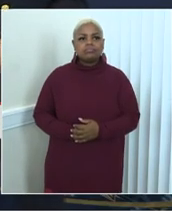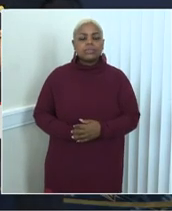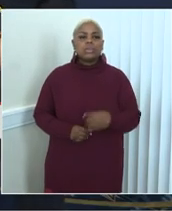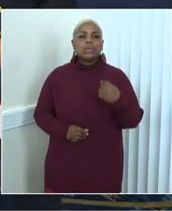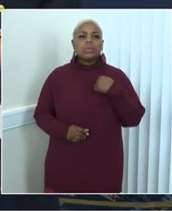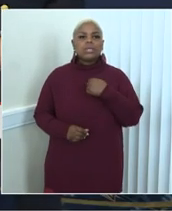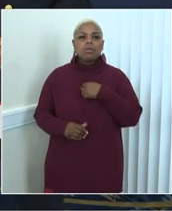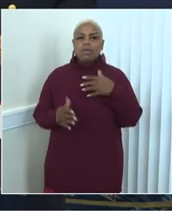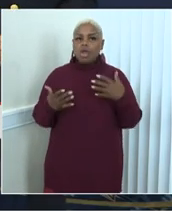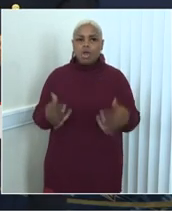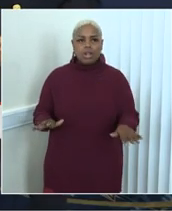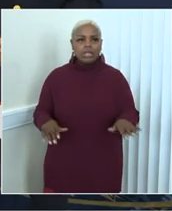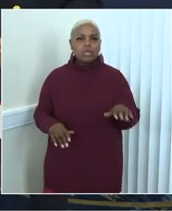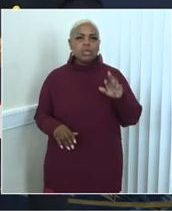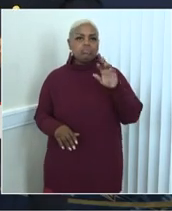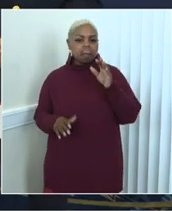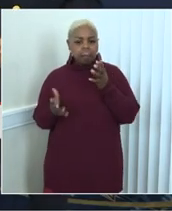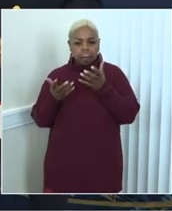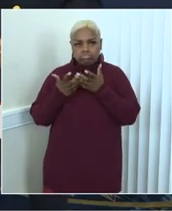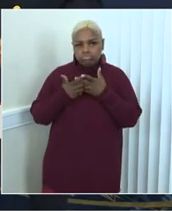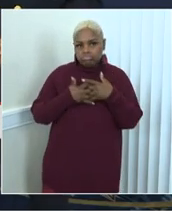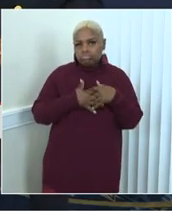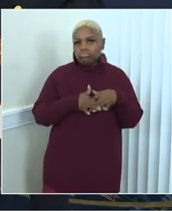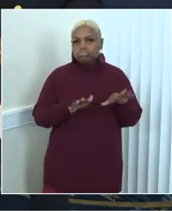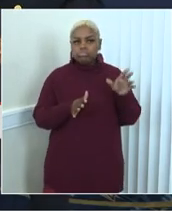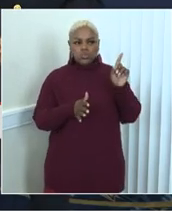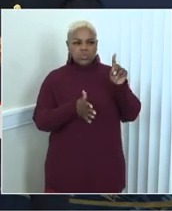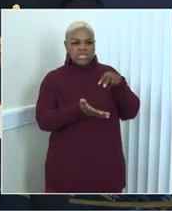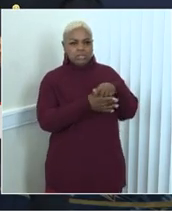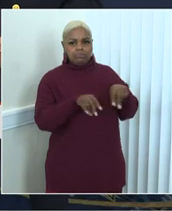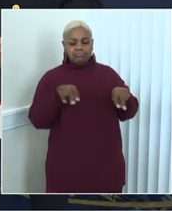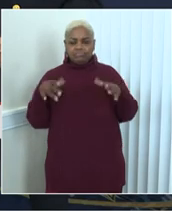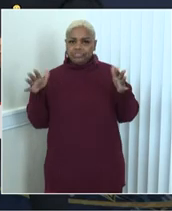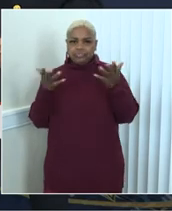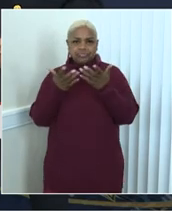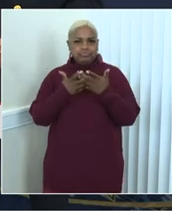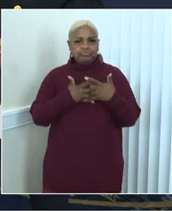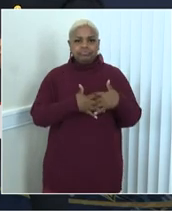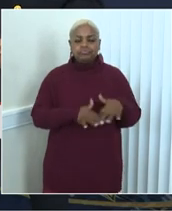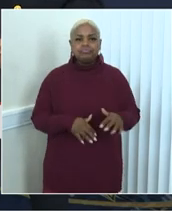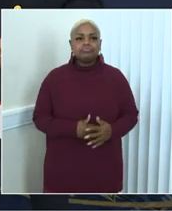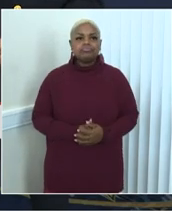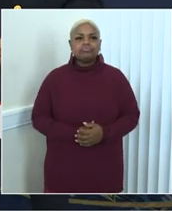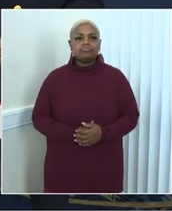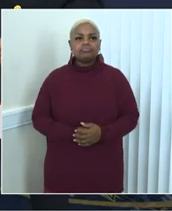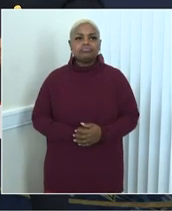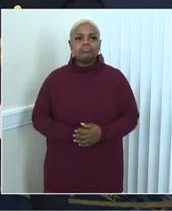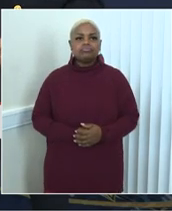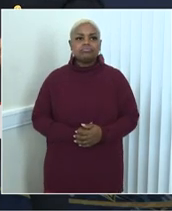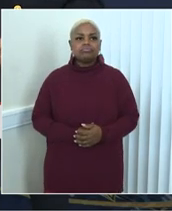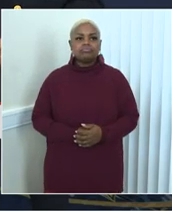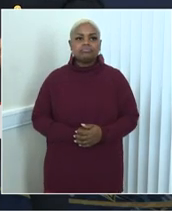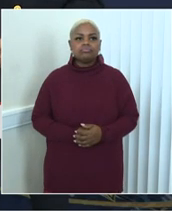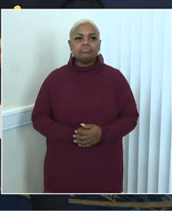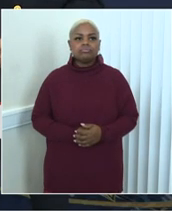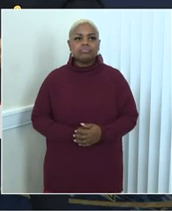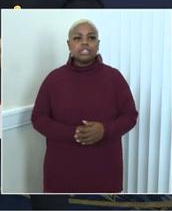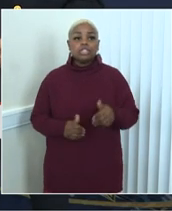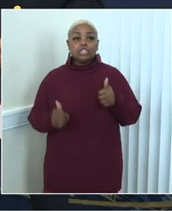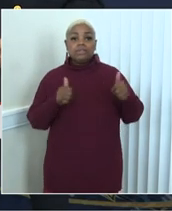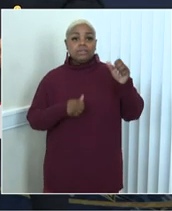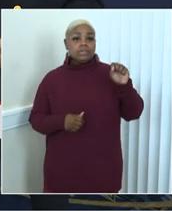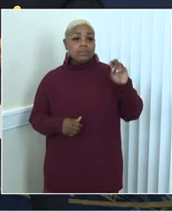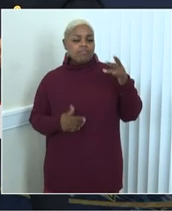reorganized where they'll be. It's very similar to where it was. And as Chief Smith said, we've got